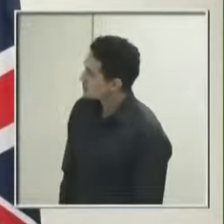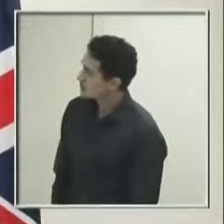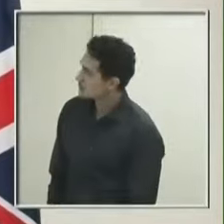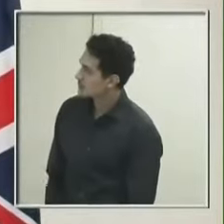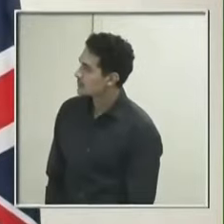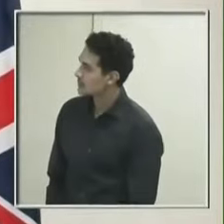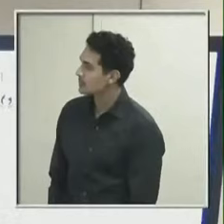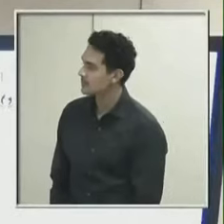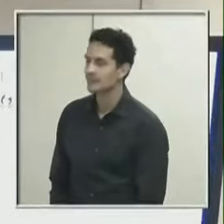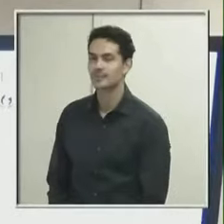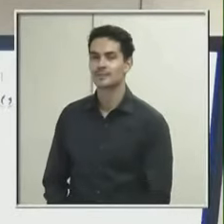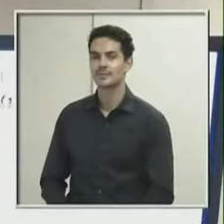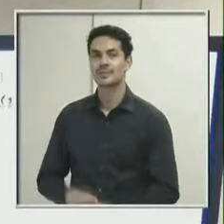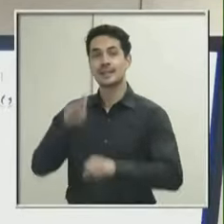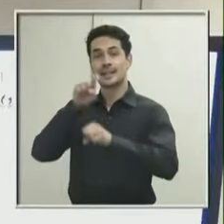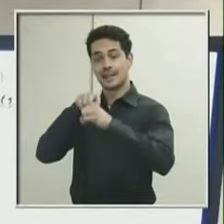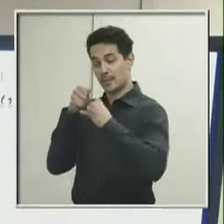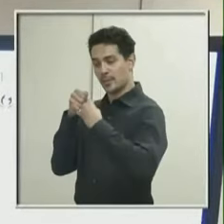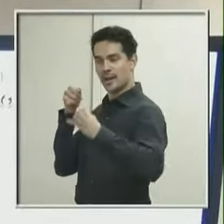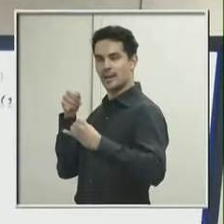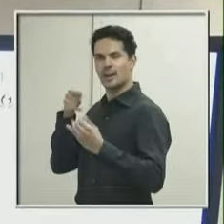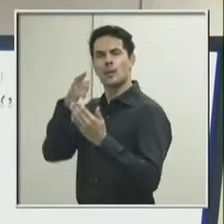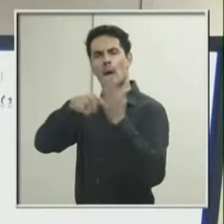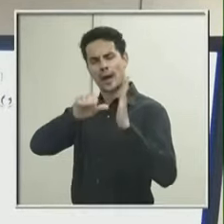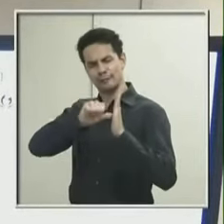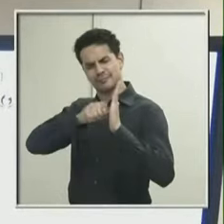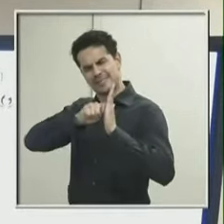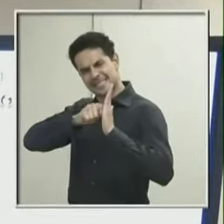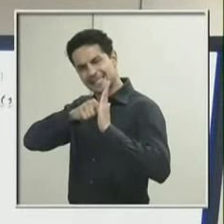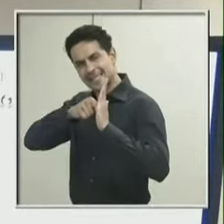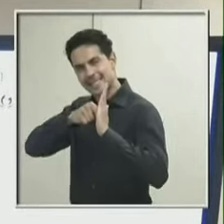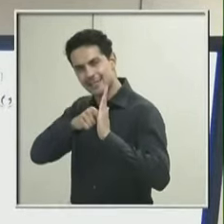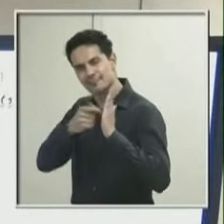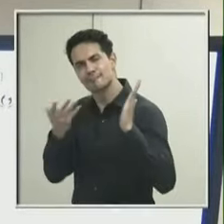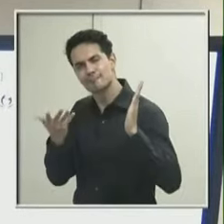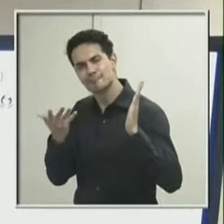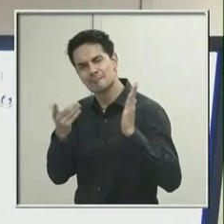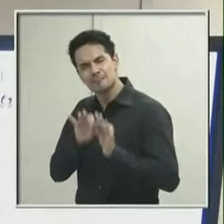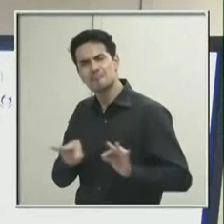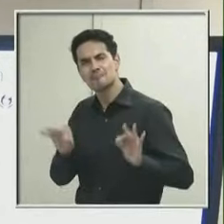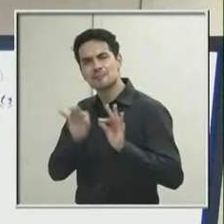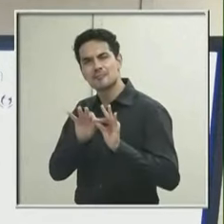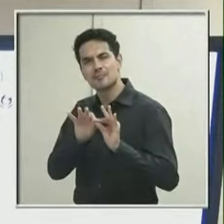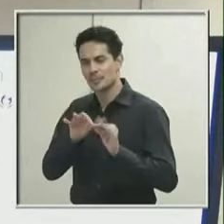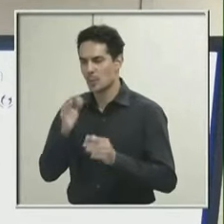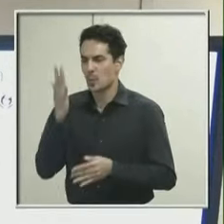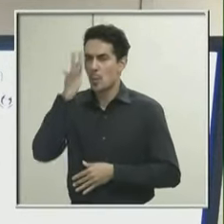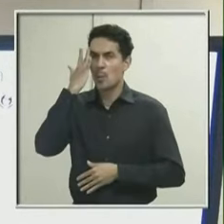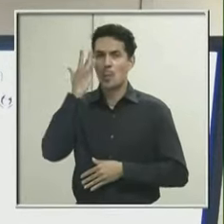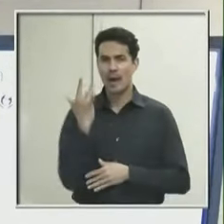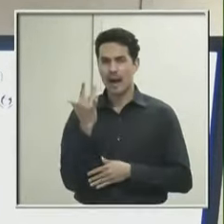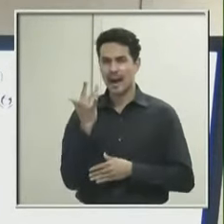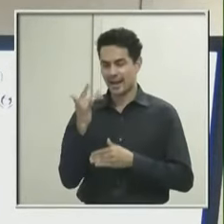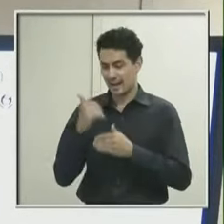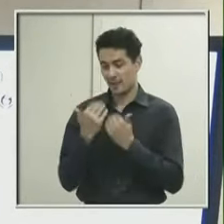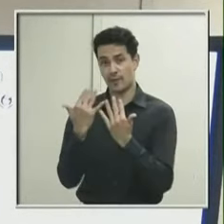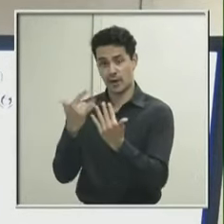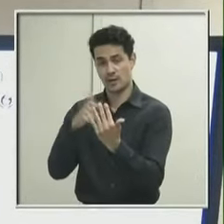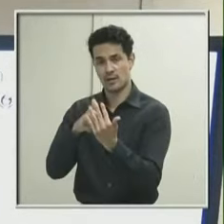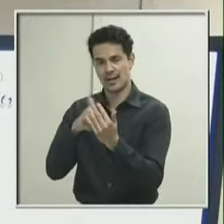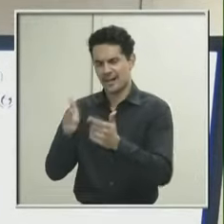Key to the timeline is understanding how, why, and how fast the fire